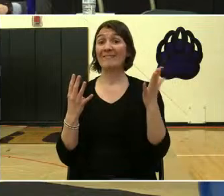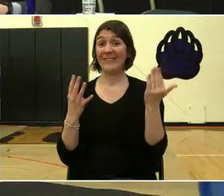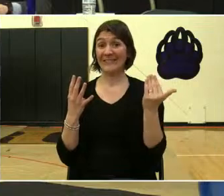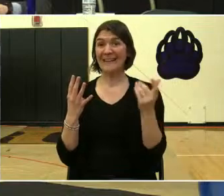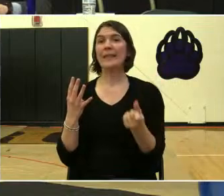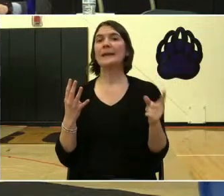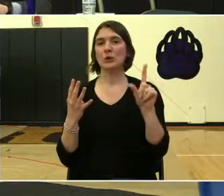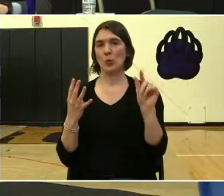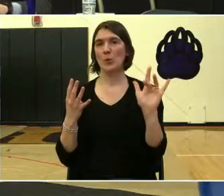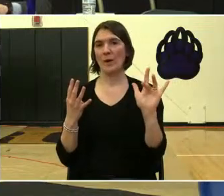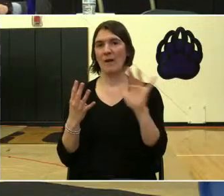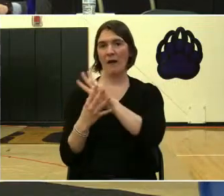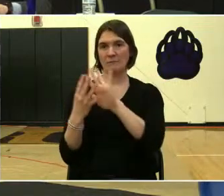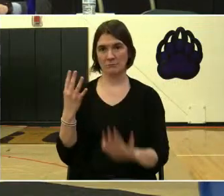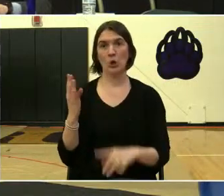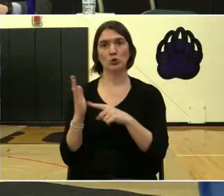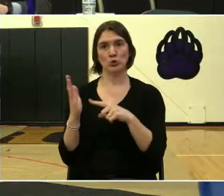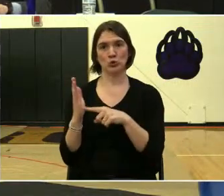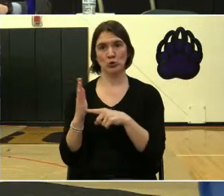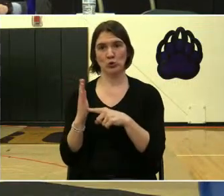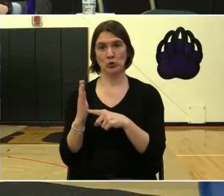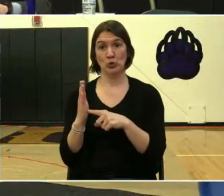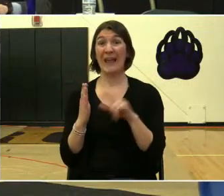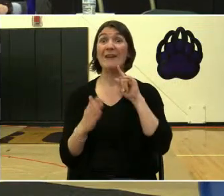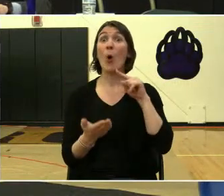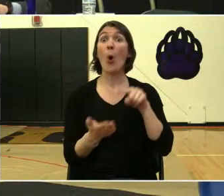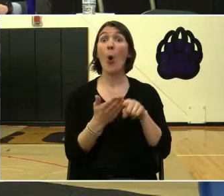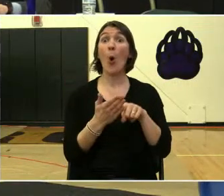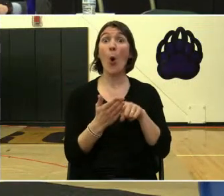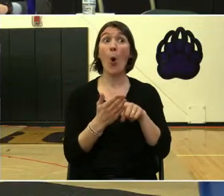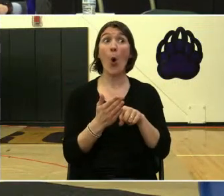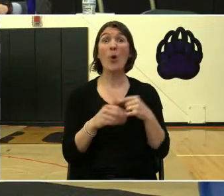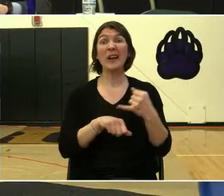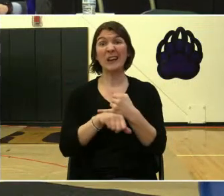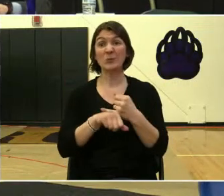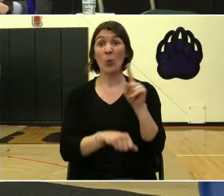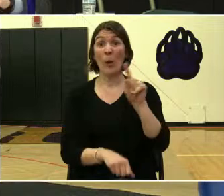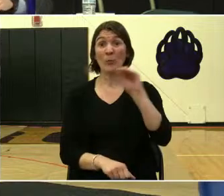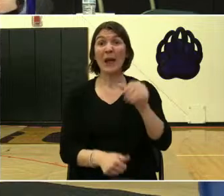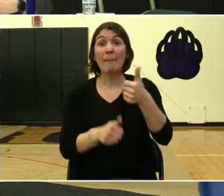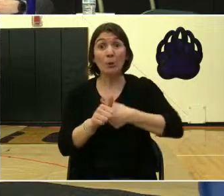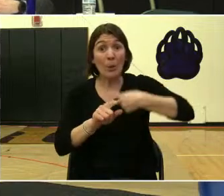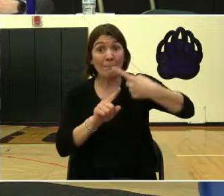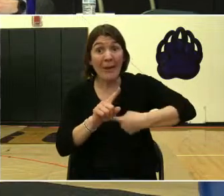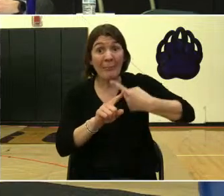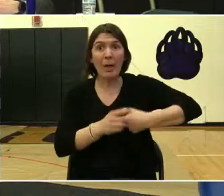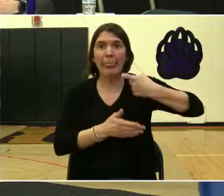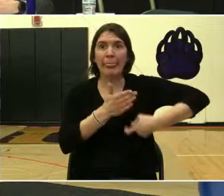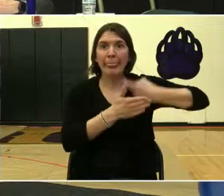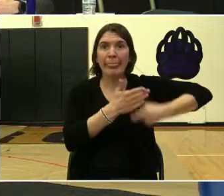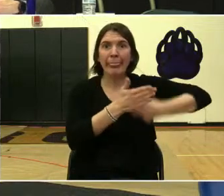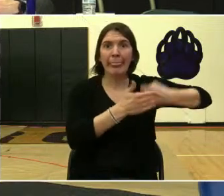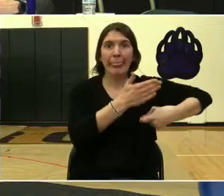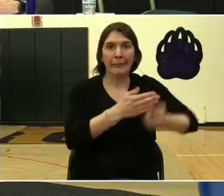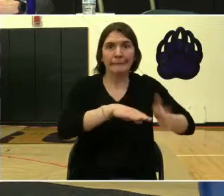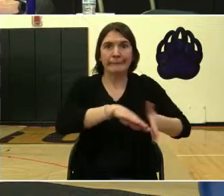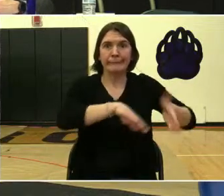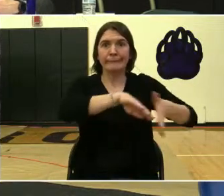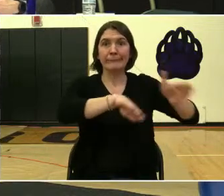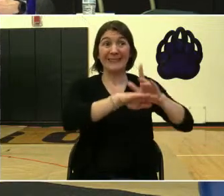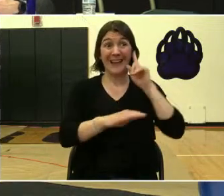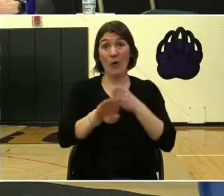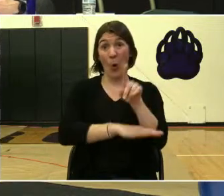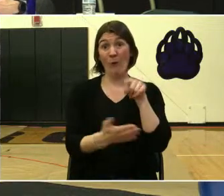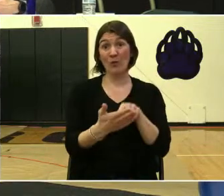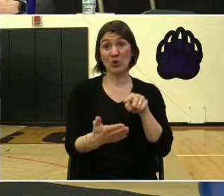15 2025 and that interest at a rate of 1% per month be charged from the due date of payment on any